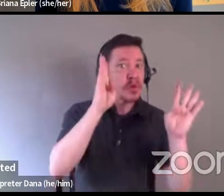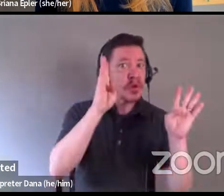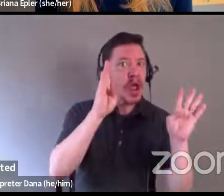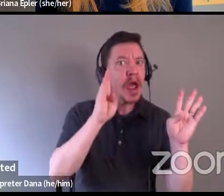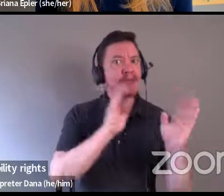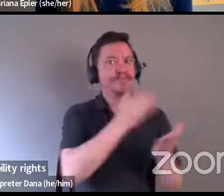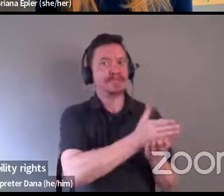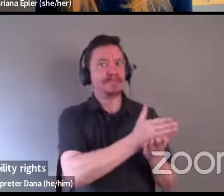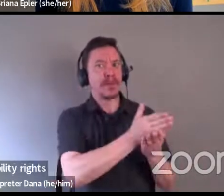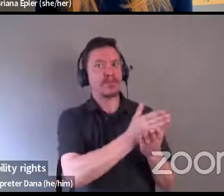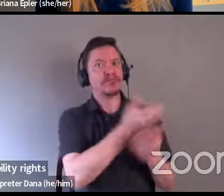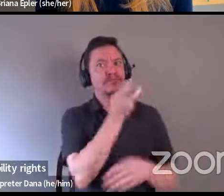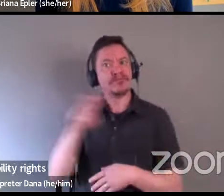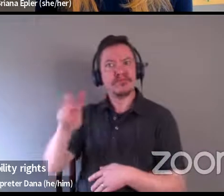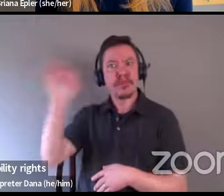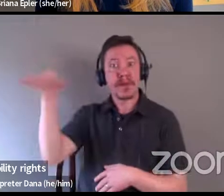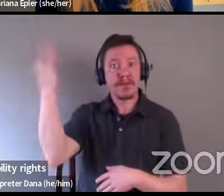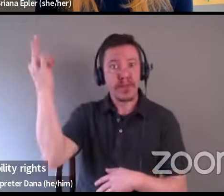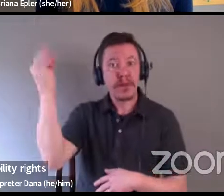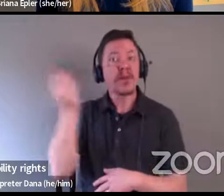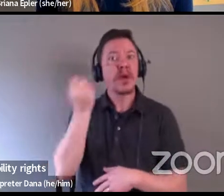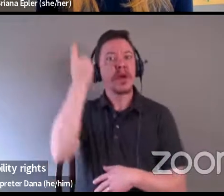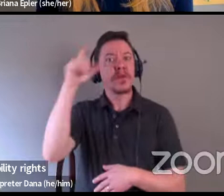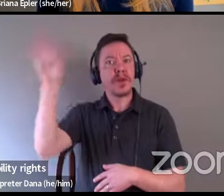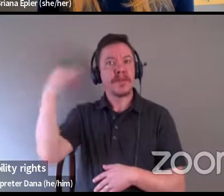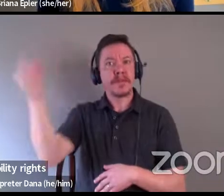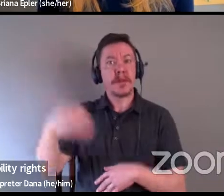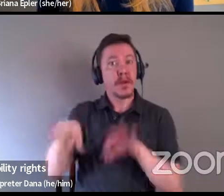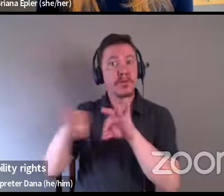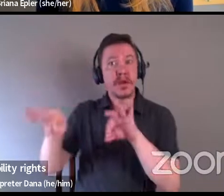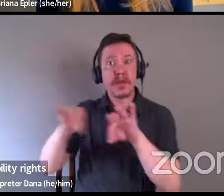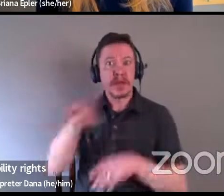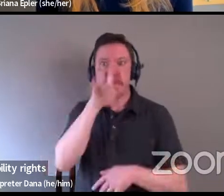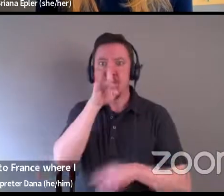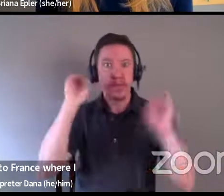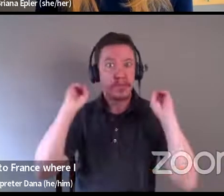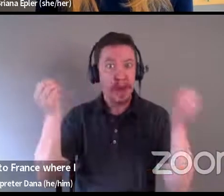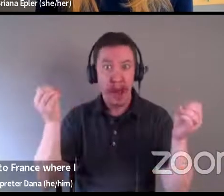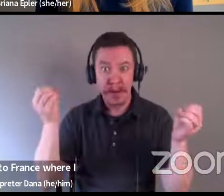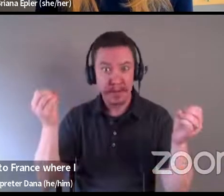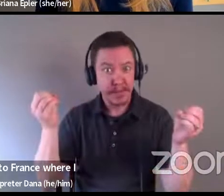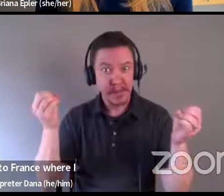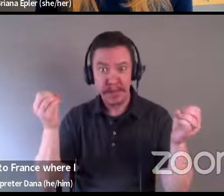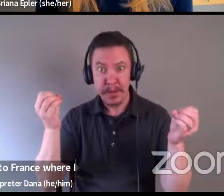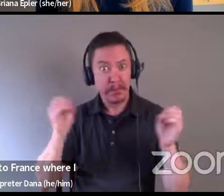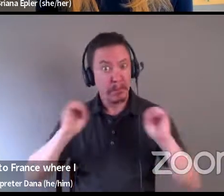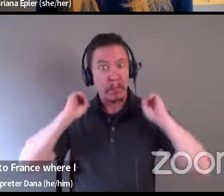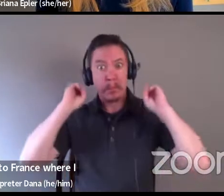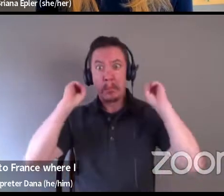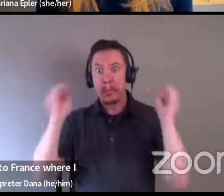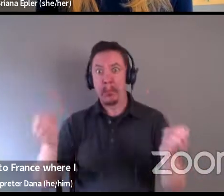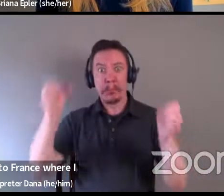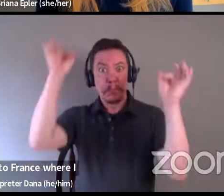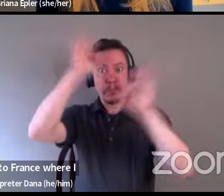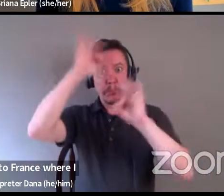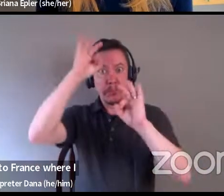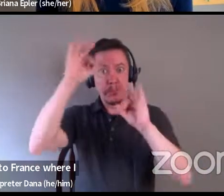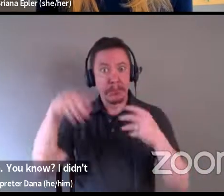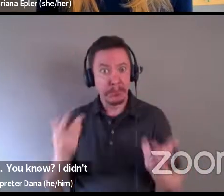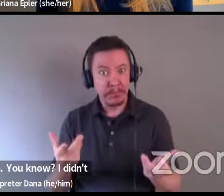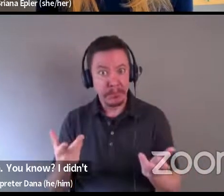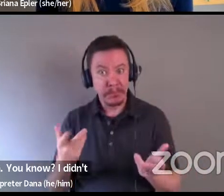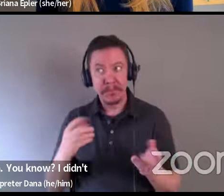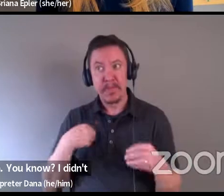where I didn't speak a single word of French. Didn't know anything about anything.